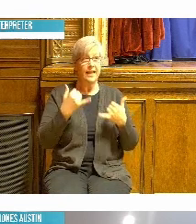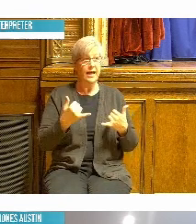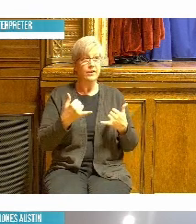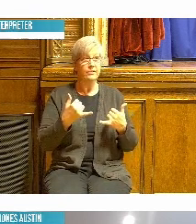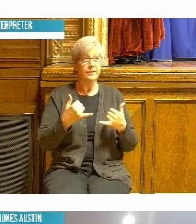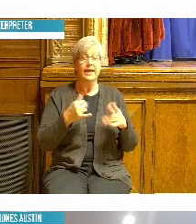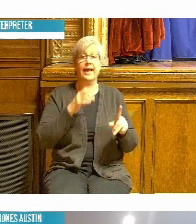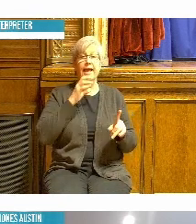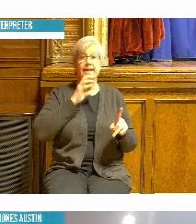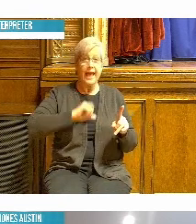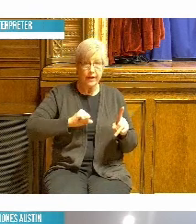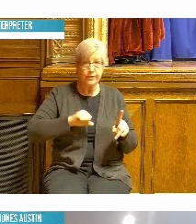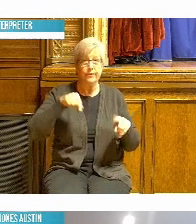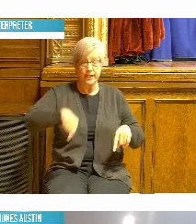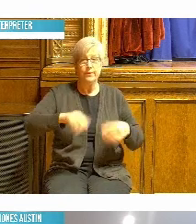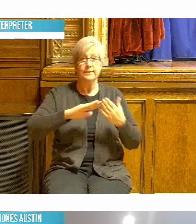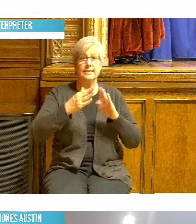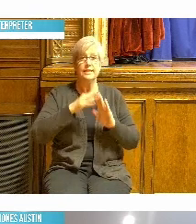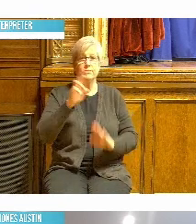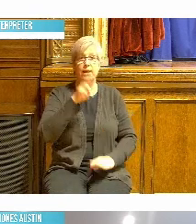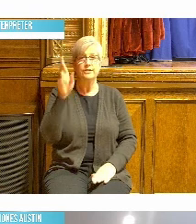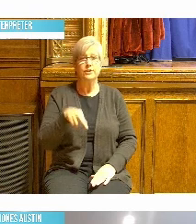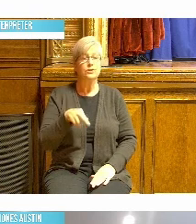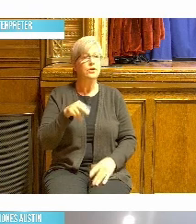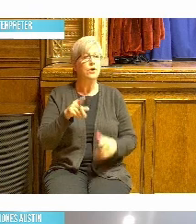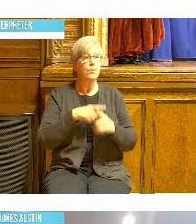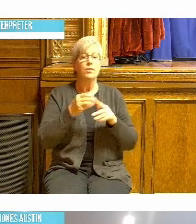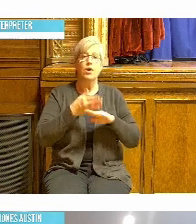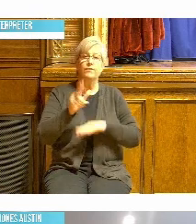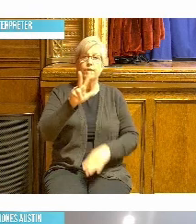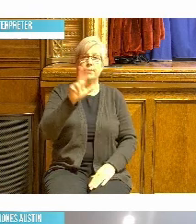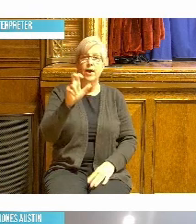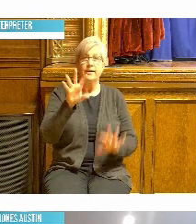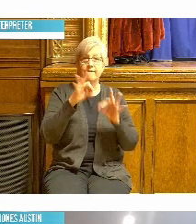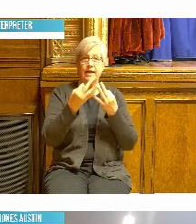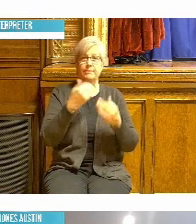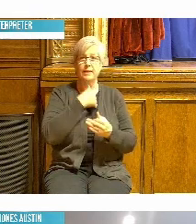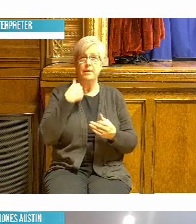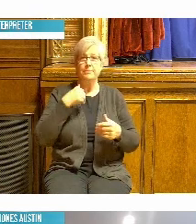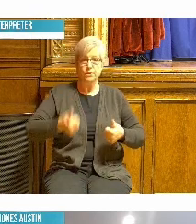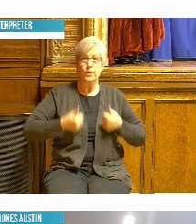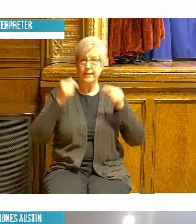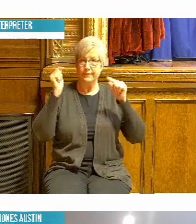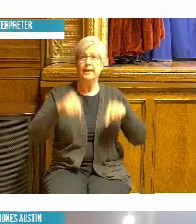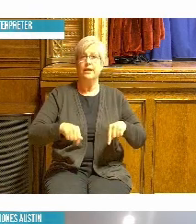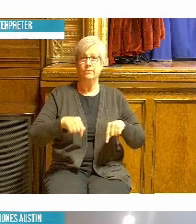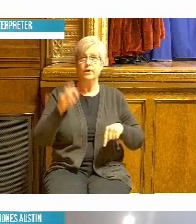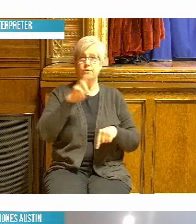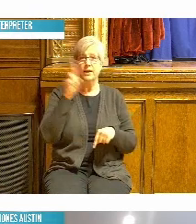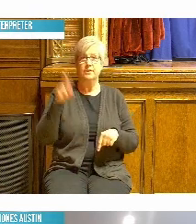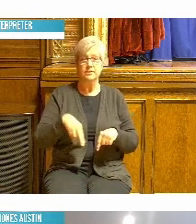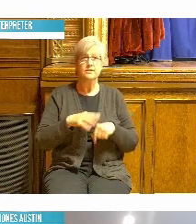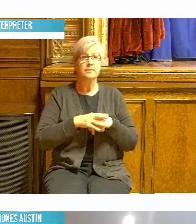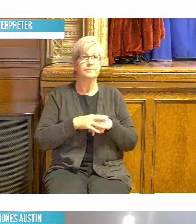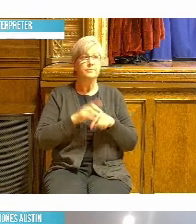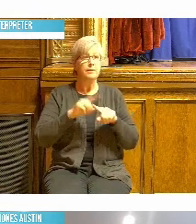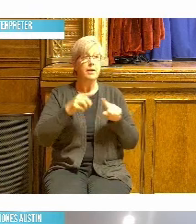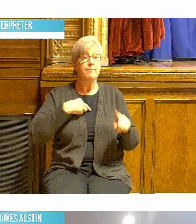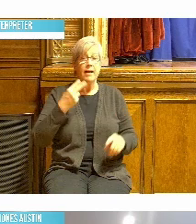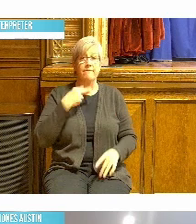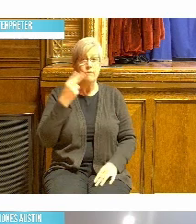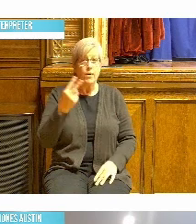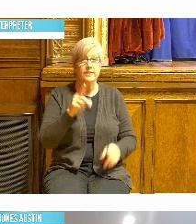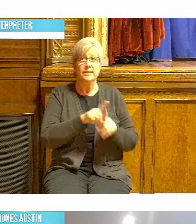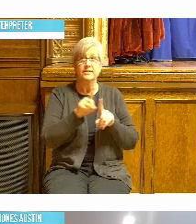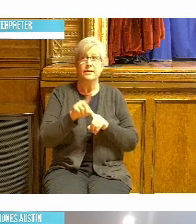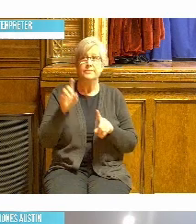an elder here in the city of Rochester with over 300 family members living here in the city of Rochester. But my voice is